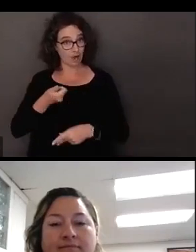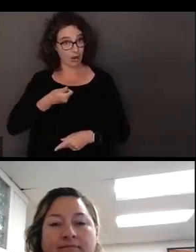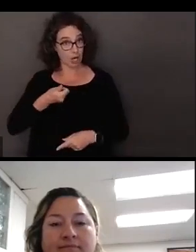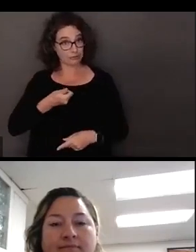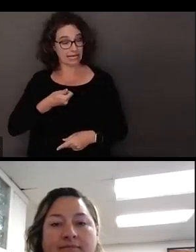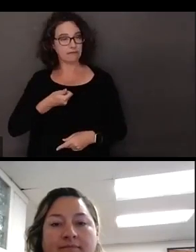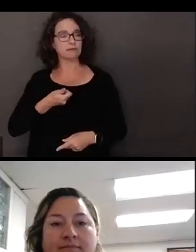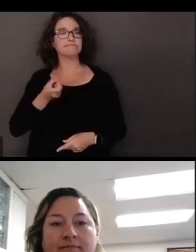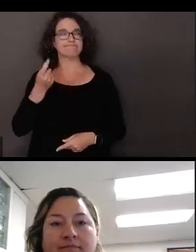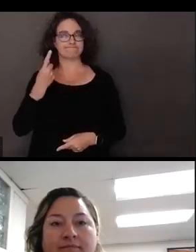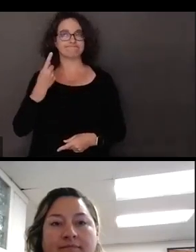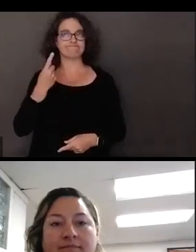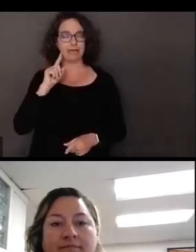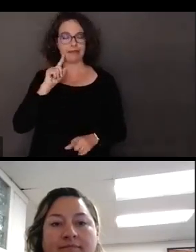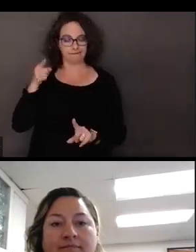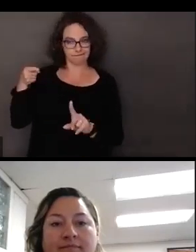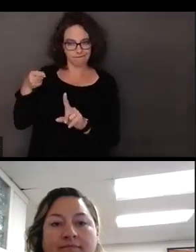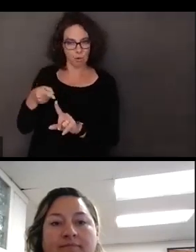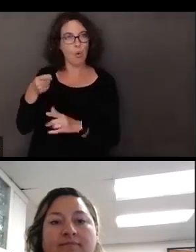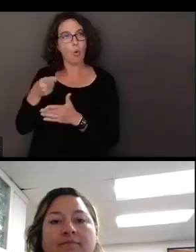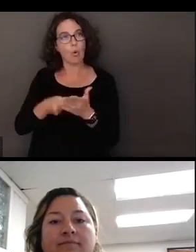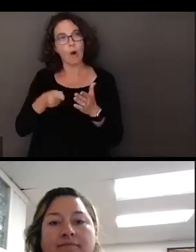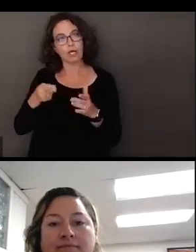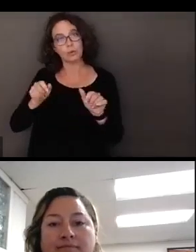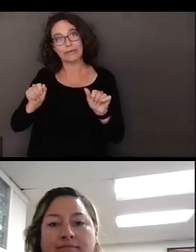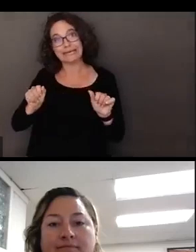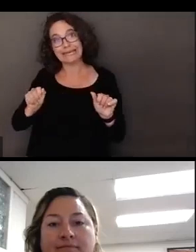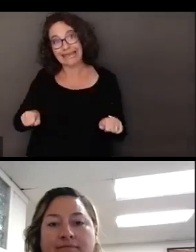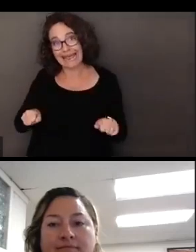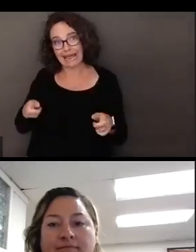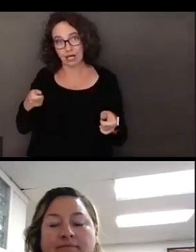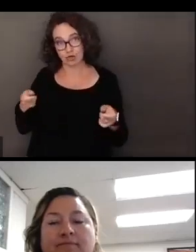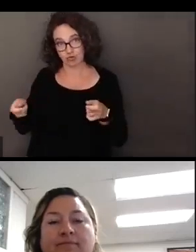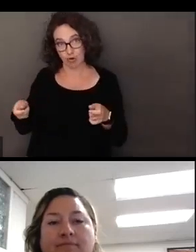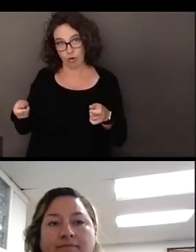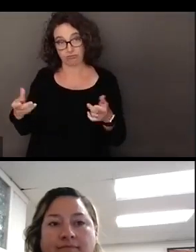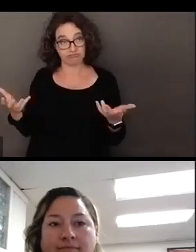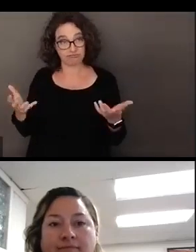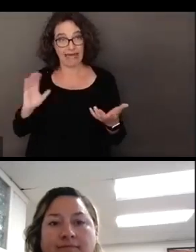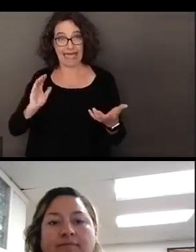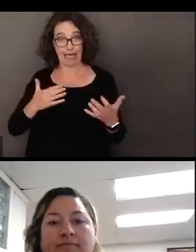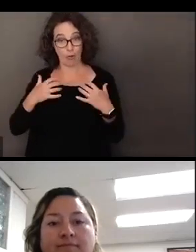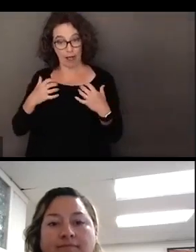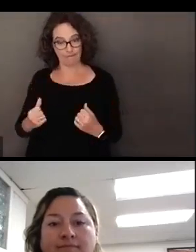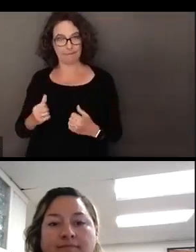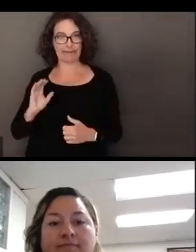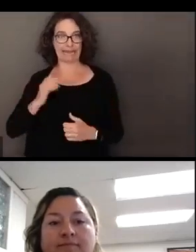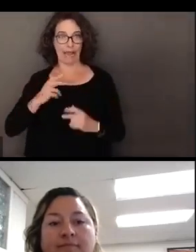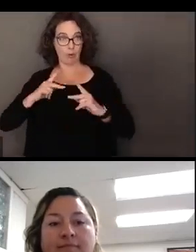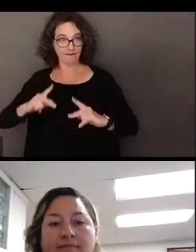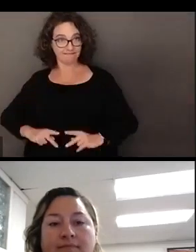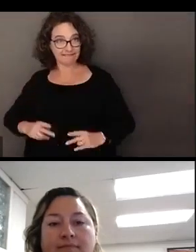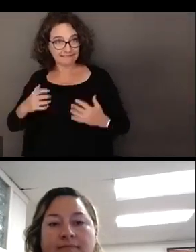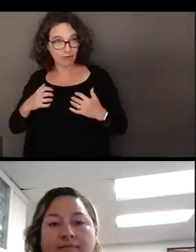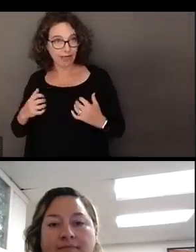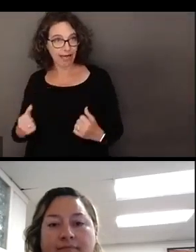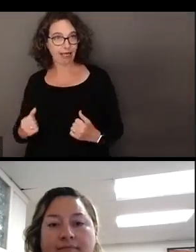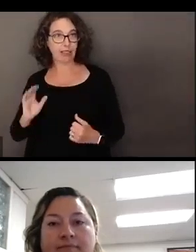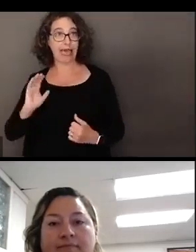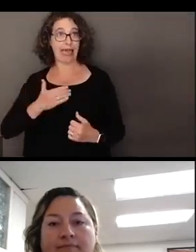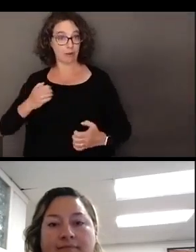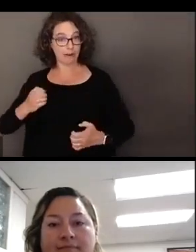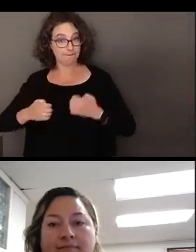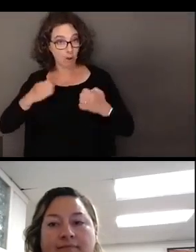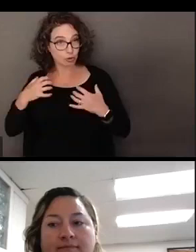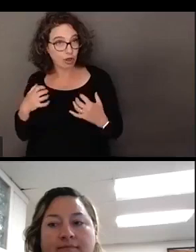to really zero in on those things we do have control over, which is our well-being, our physical health, our emotional health, and especially our